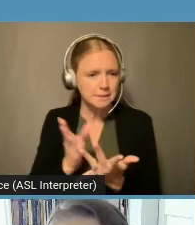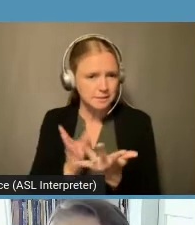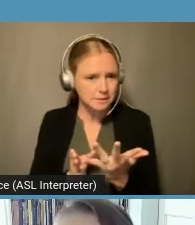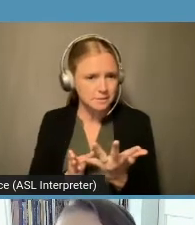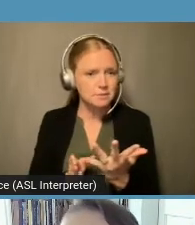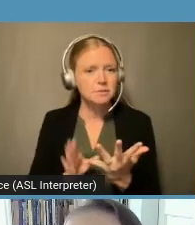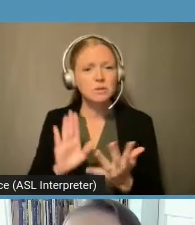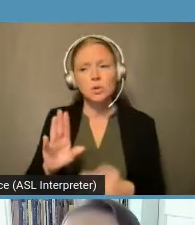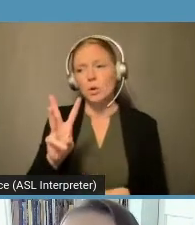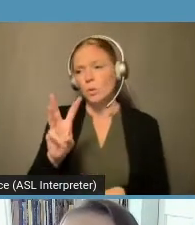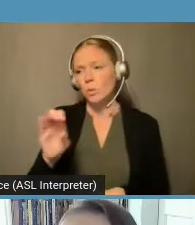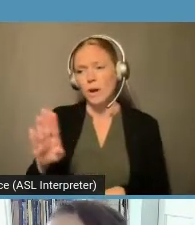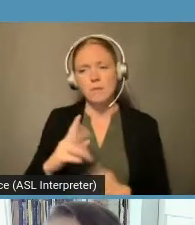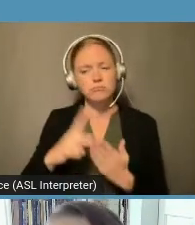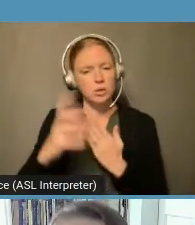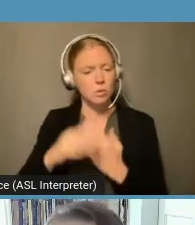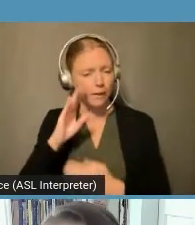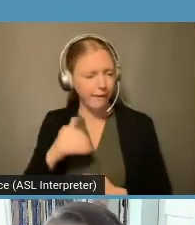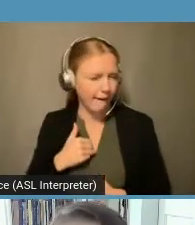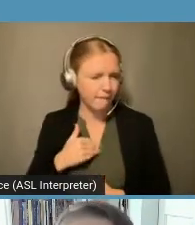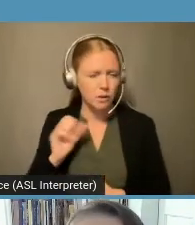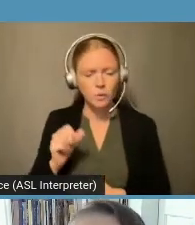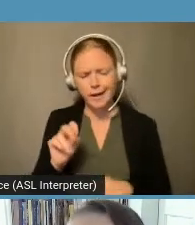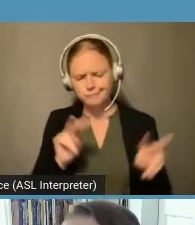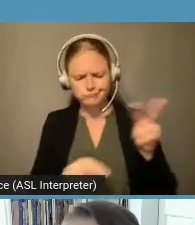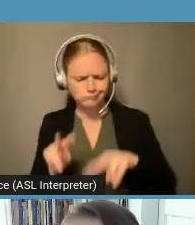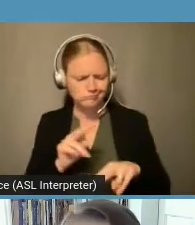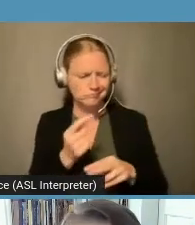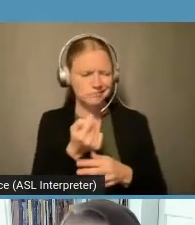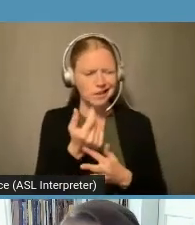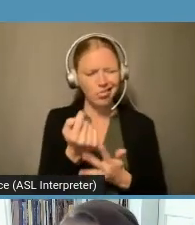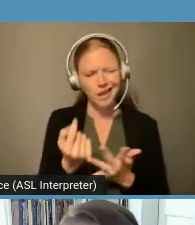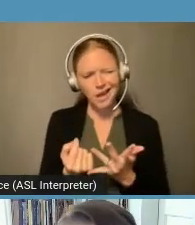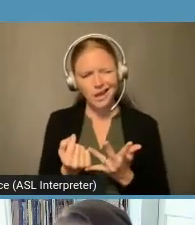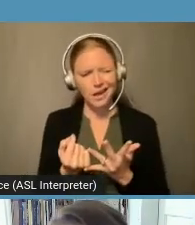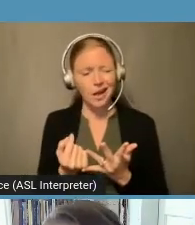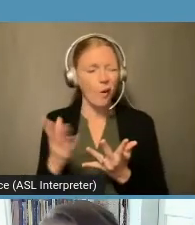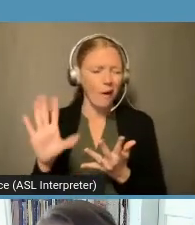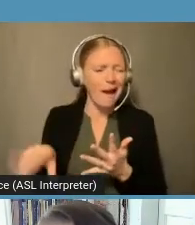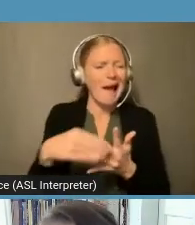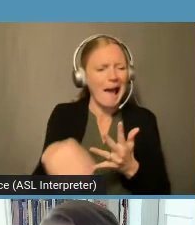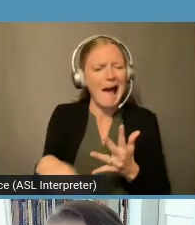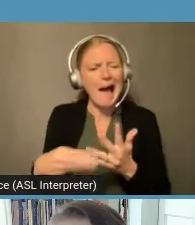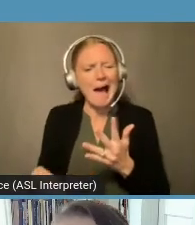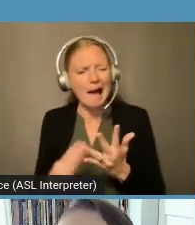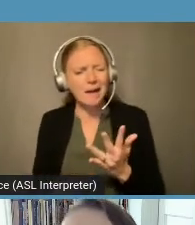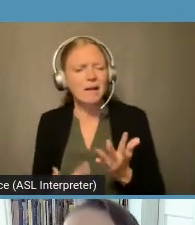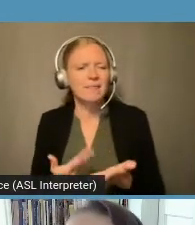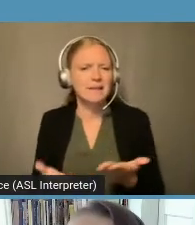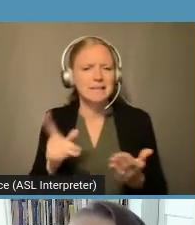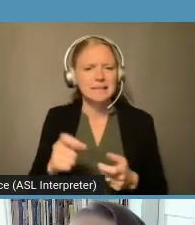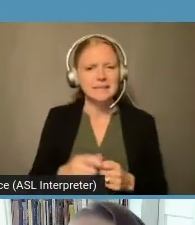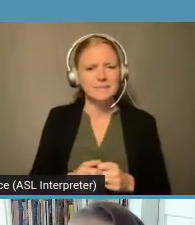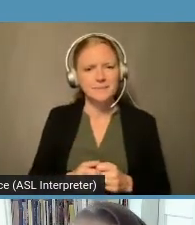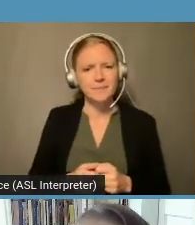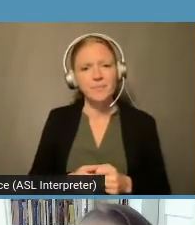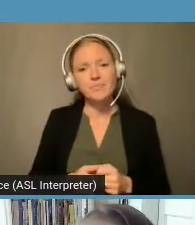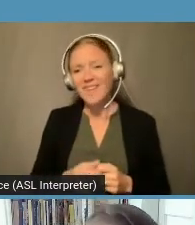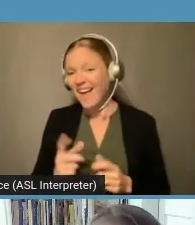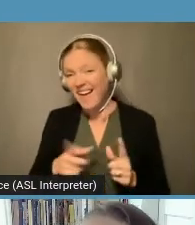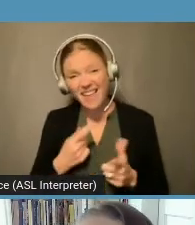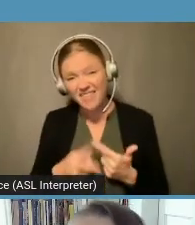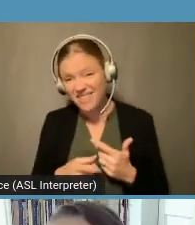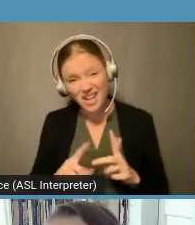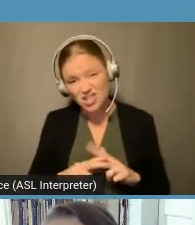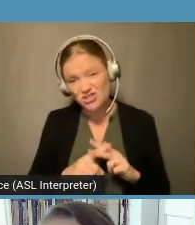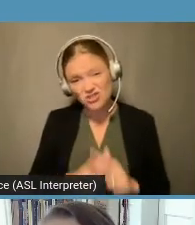can go through there, delete stuff that's not relevant, add stuff that might not be there that you need, and then start adding